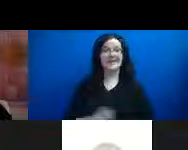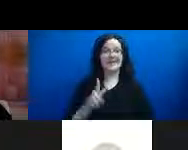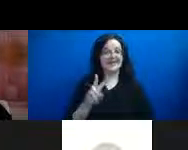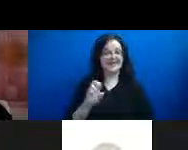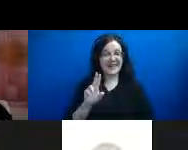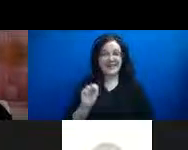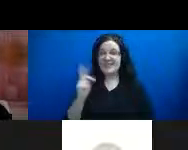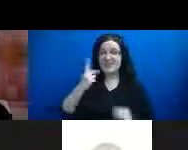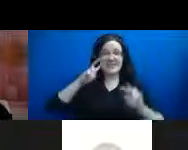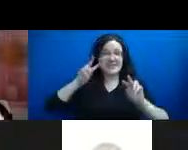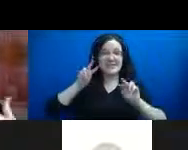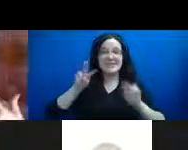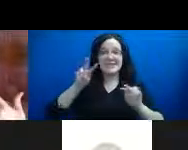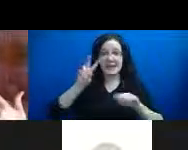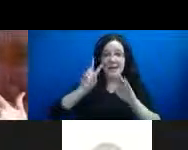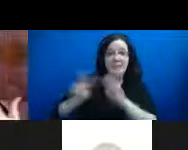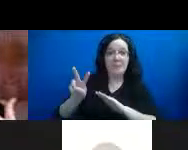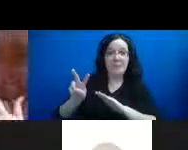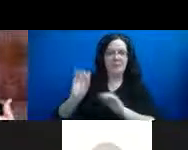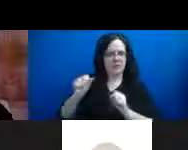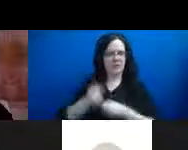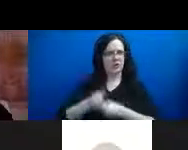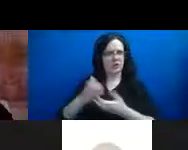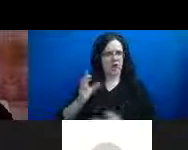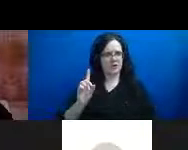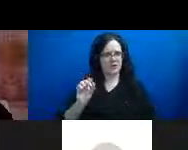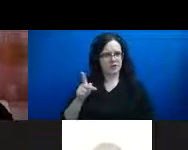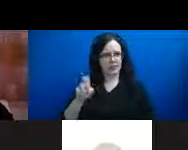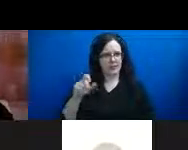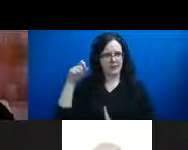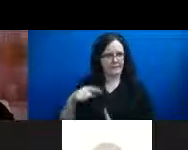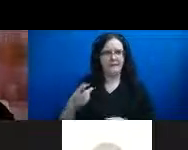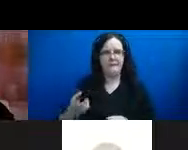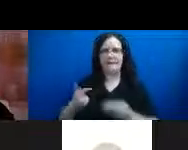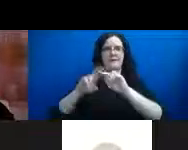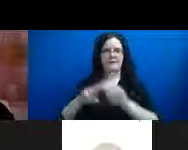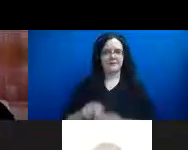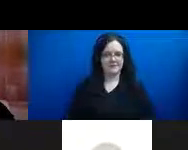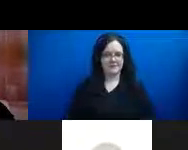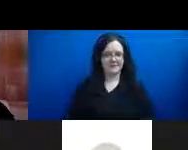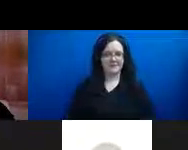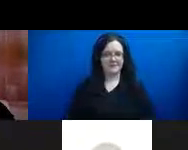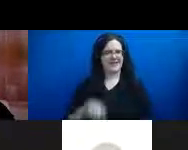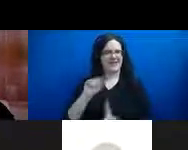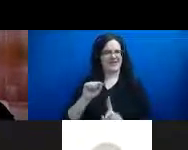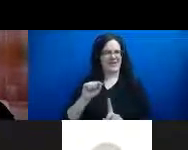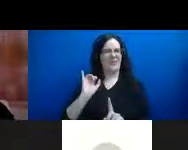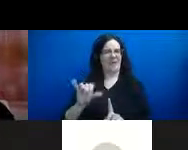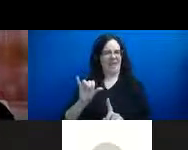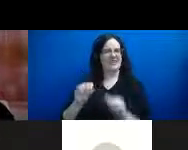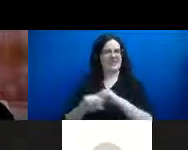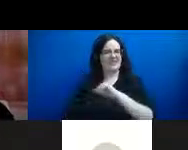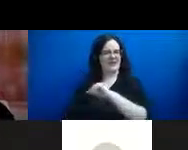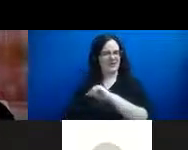it. And so this is kind of like the groundwork from which we need to sort of